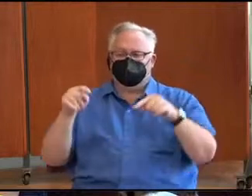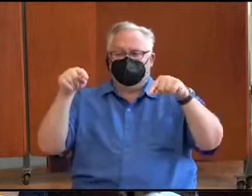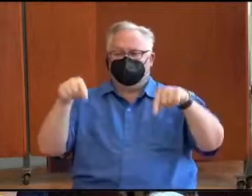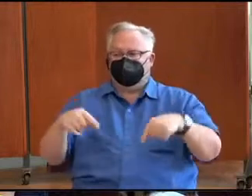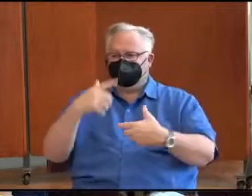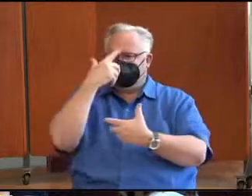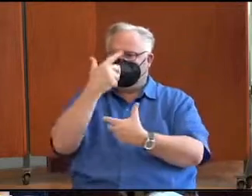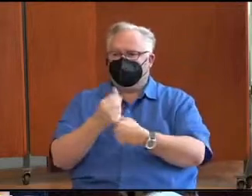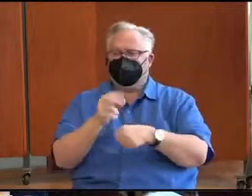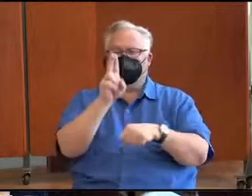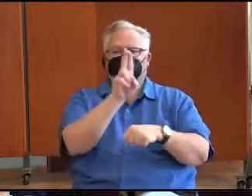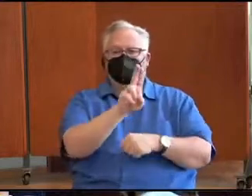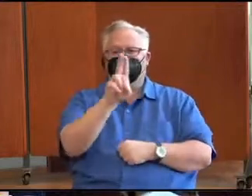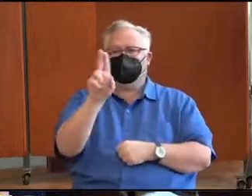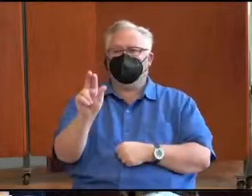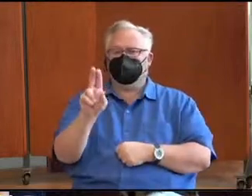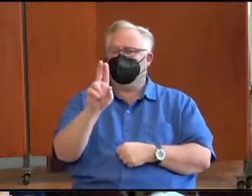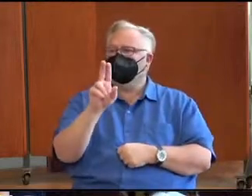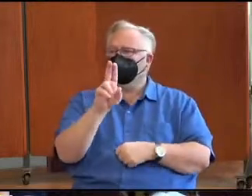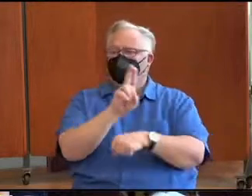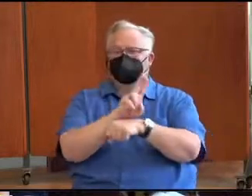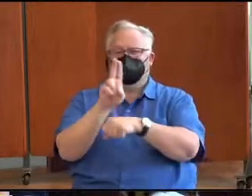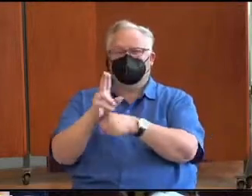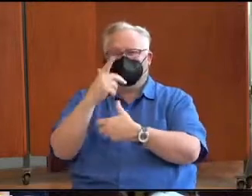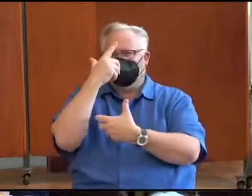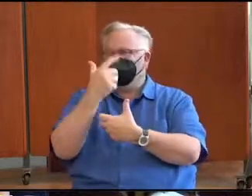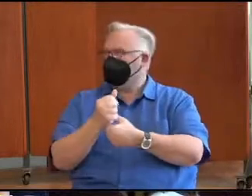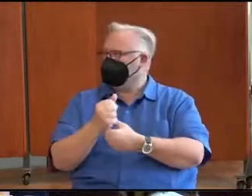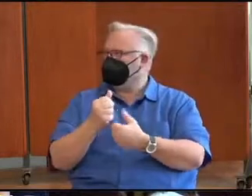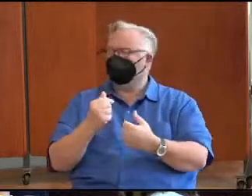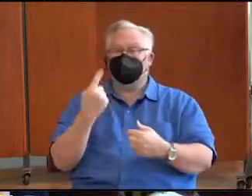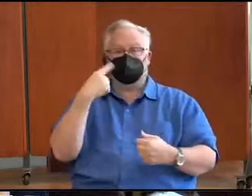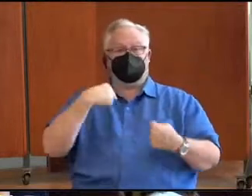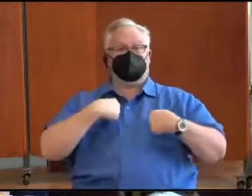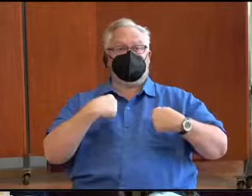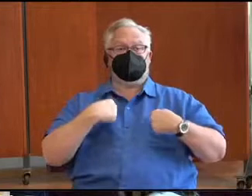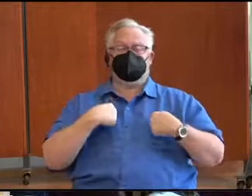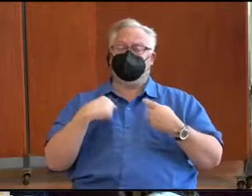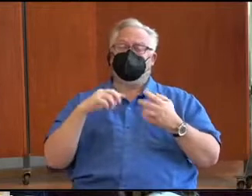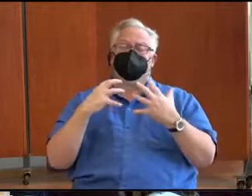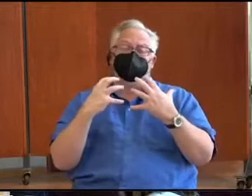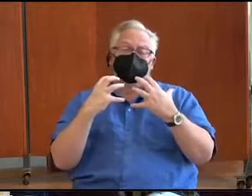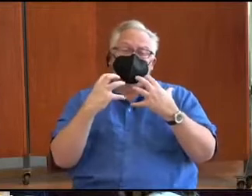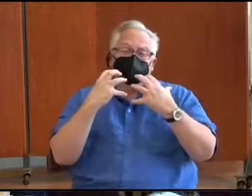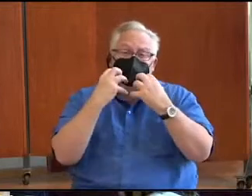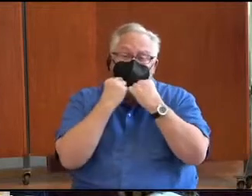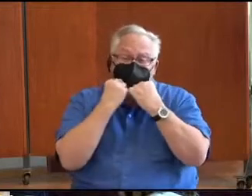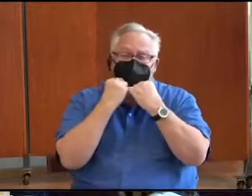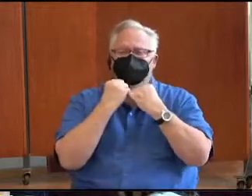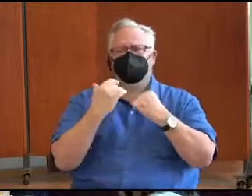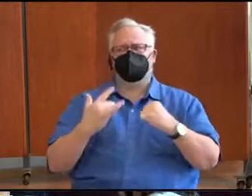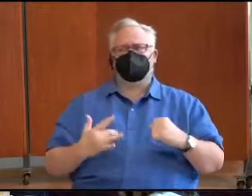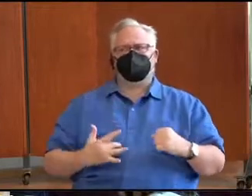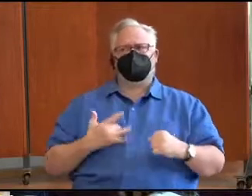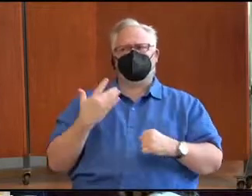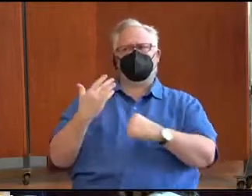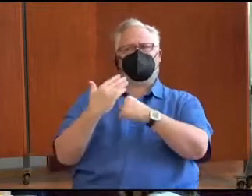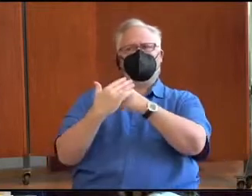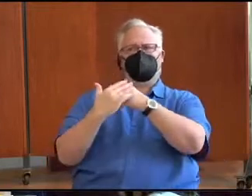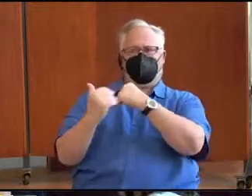this faith, Unitarian Universalism, means so much to me, and I felt called to give